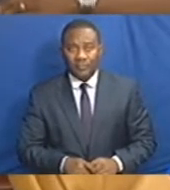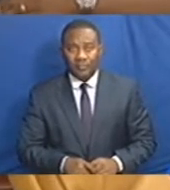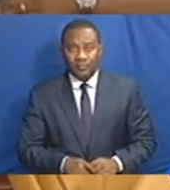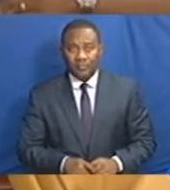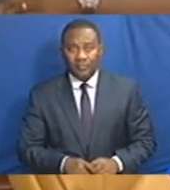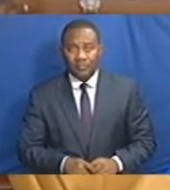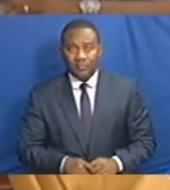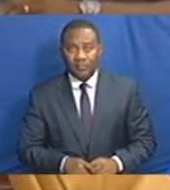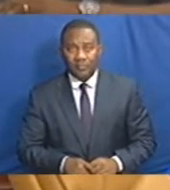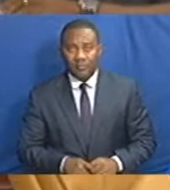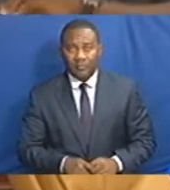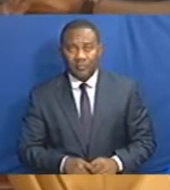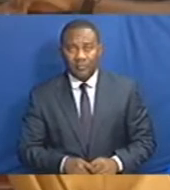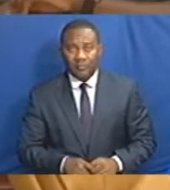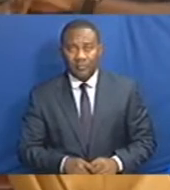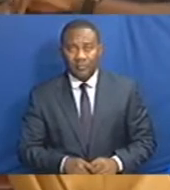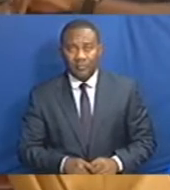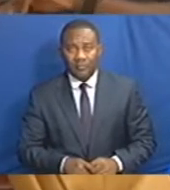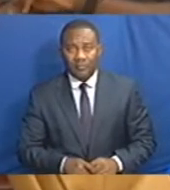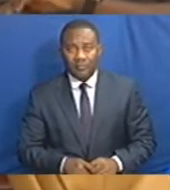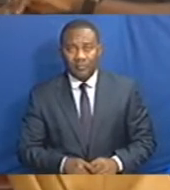education and then learning.